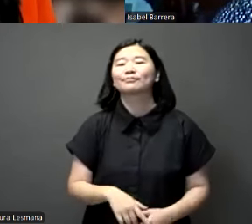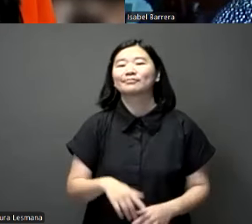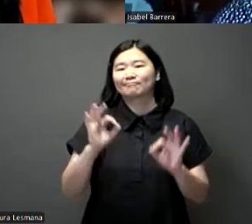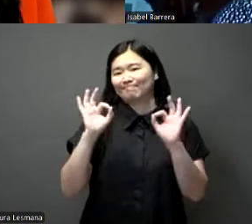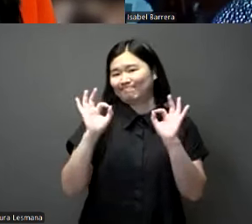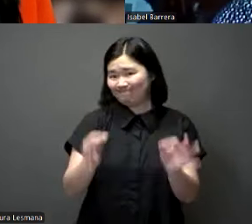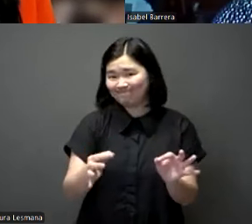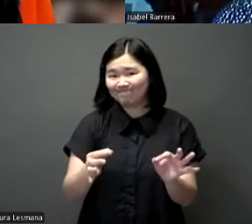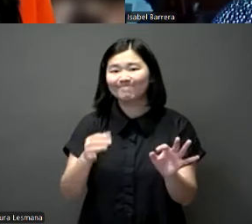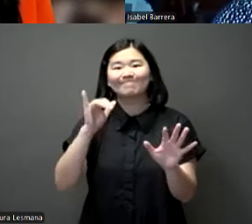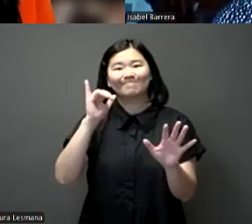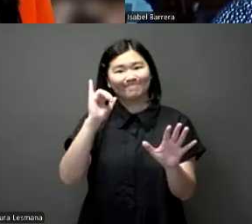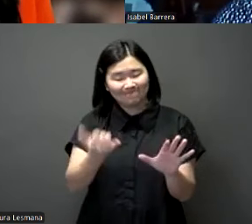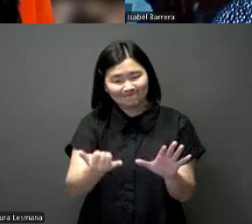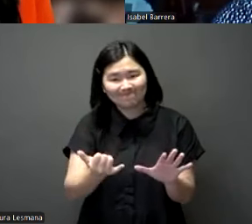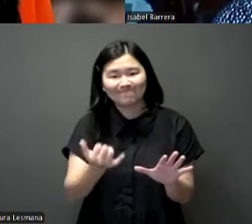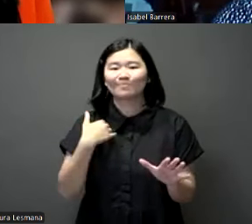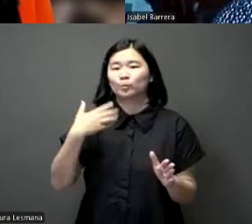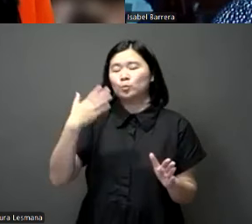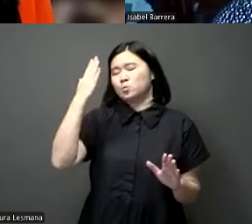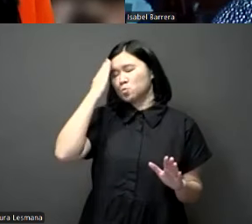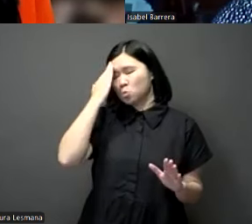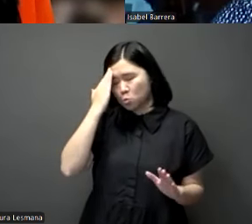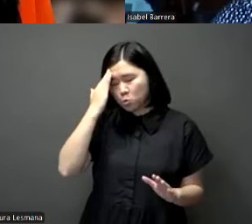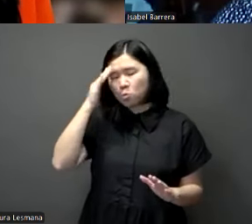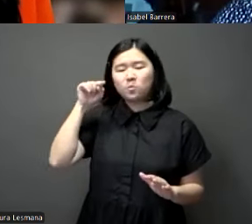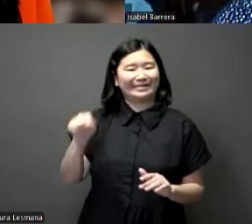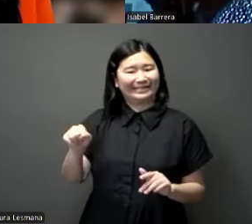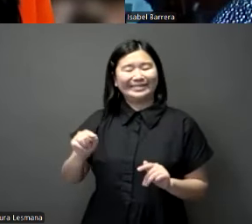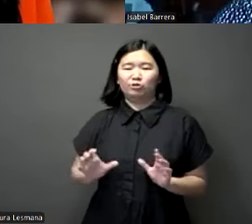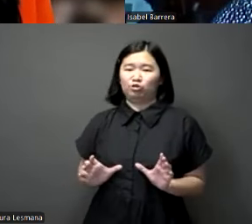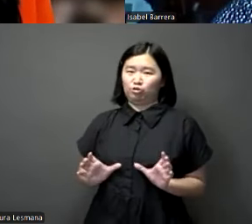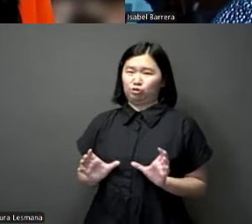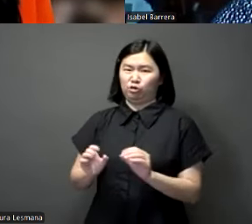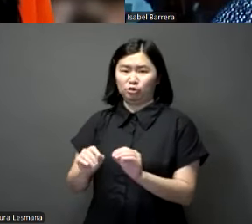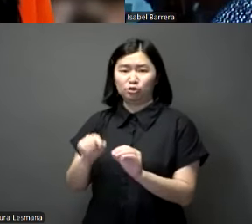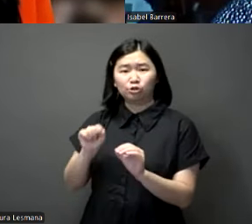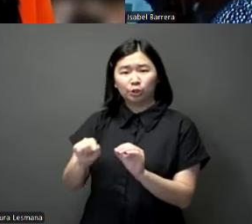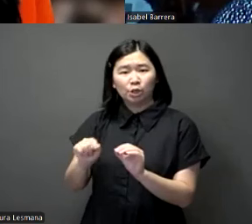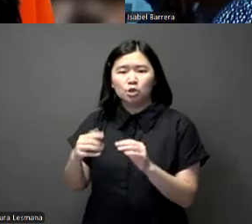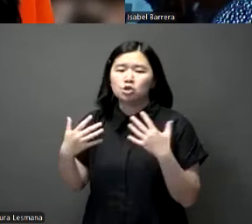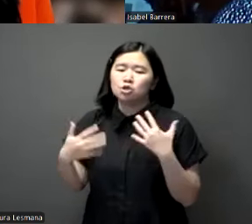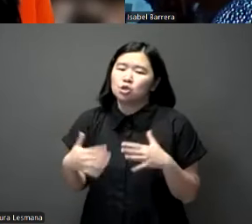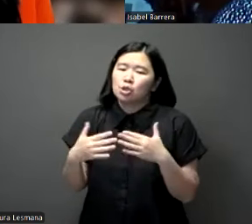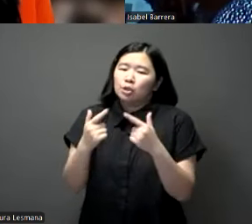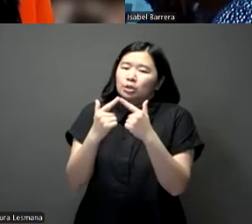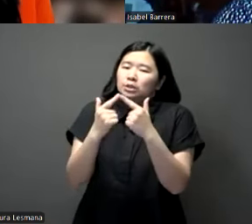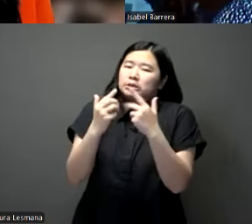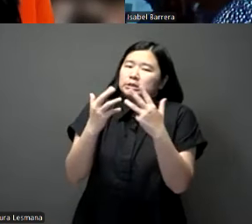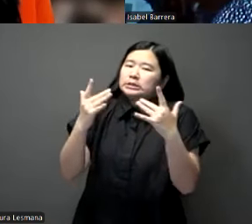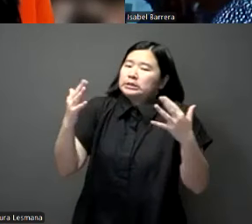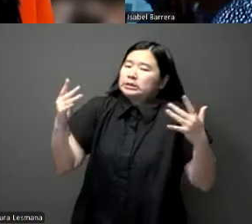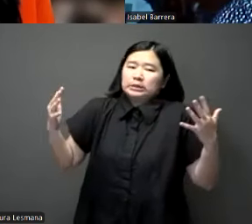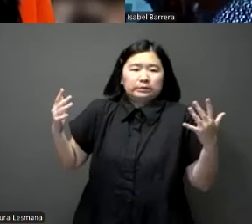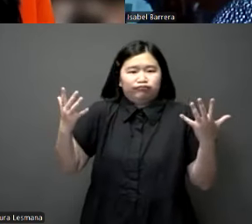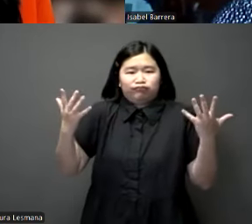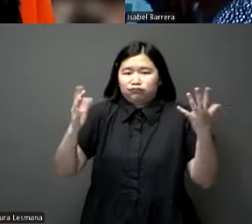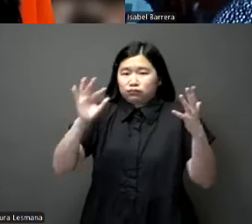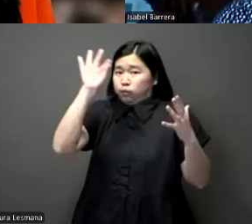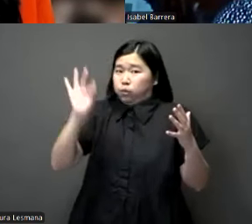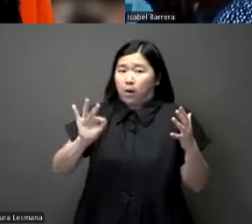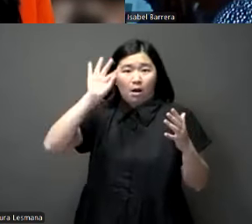Sometimes it does involve genetic factors, but it is specifically uterine cervical cancer. It's affecting